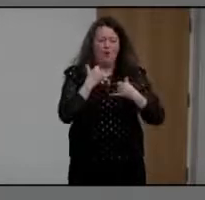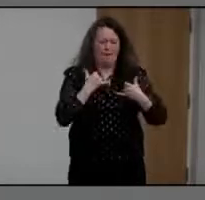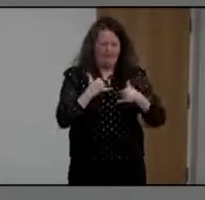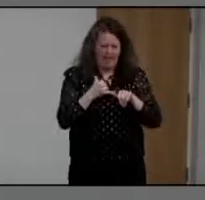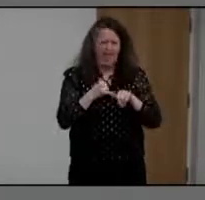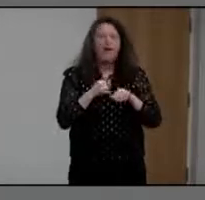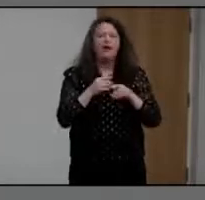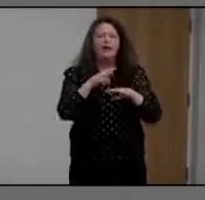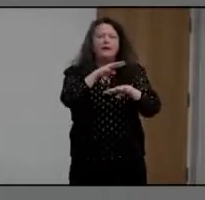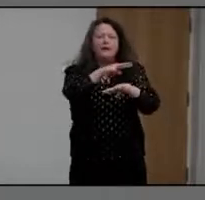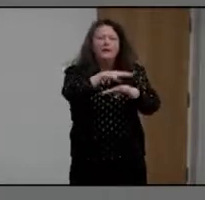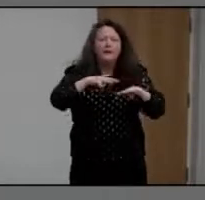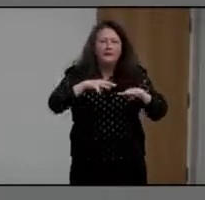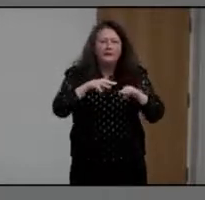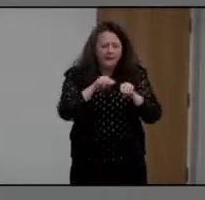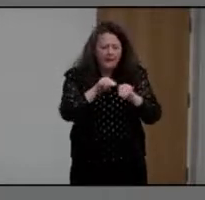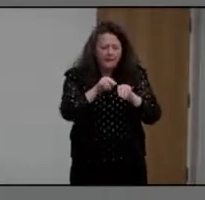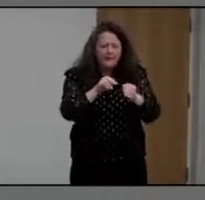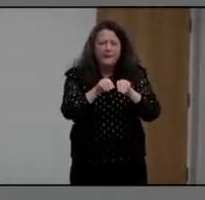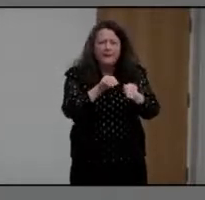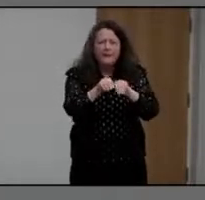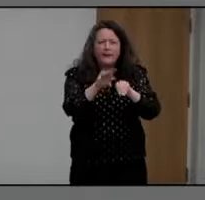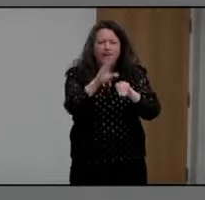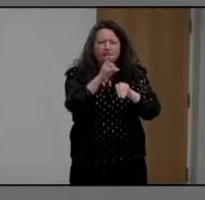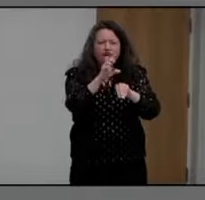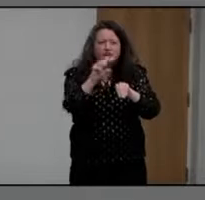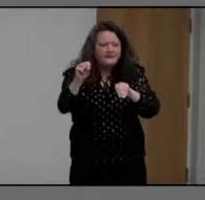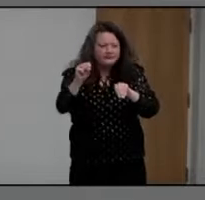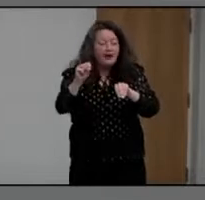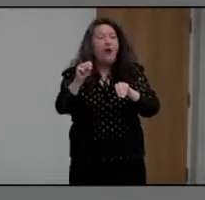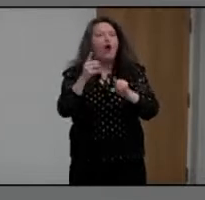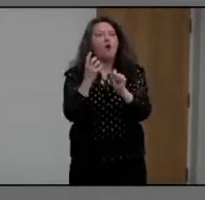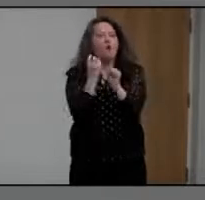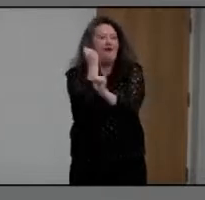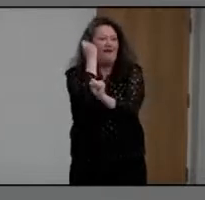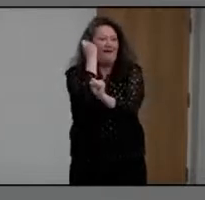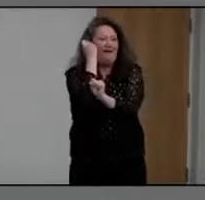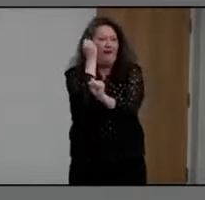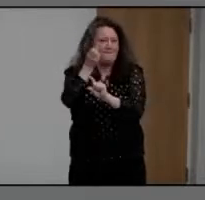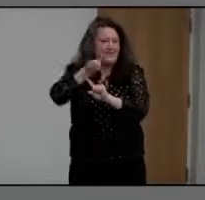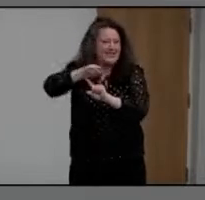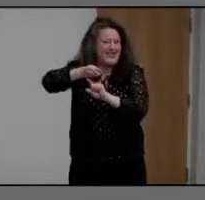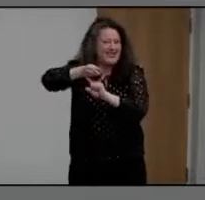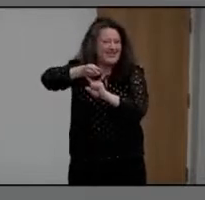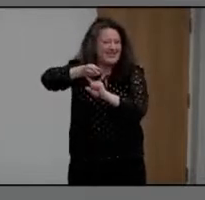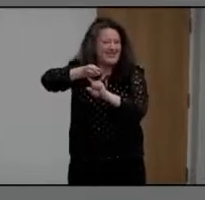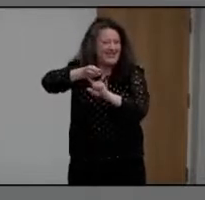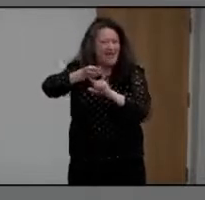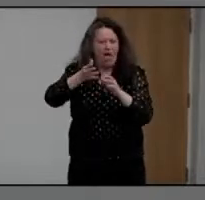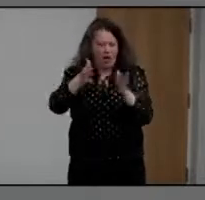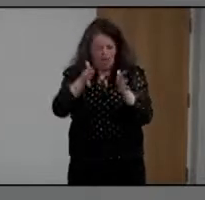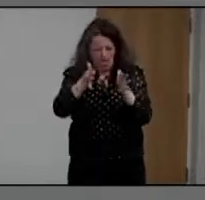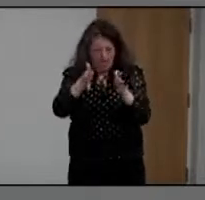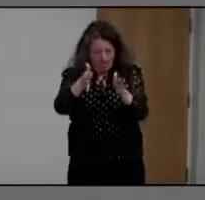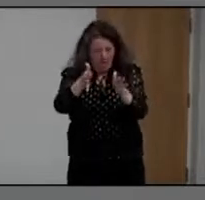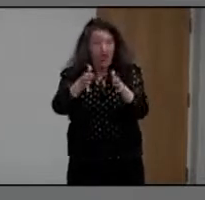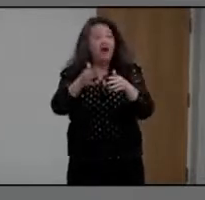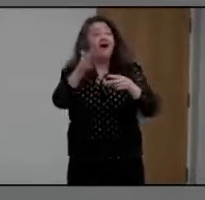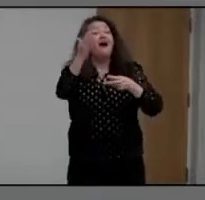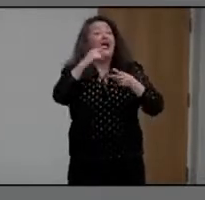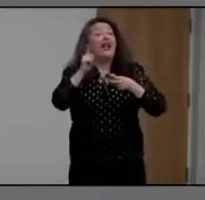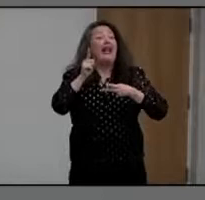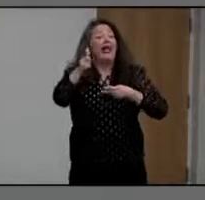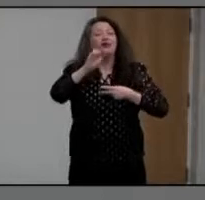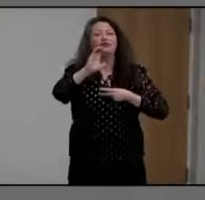1986. This was followed by the creation of Chinook, the first checkers program to win a human